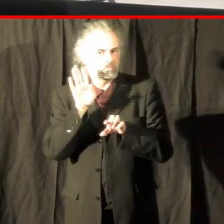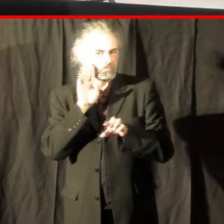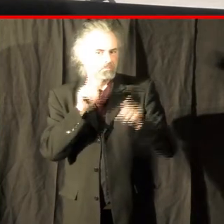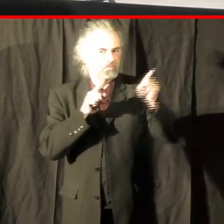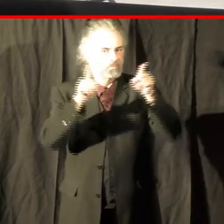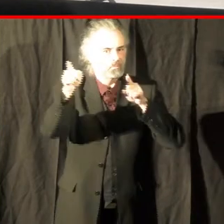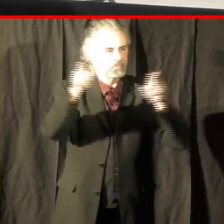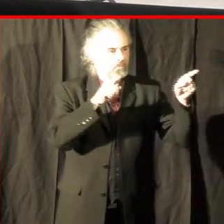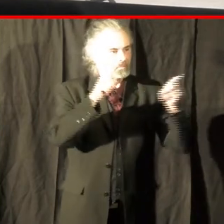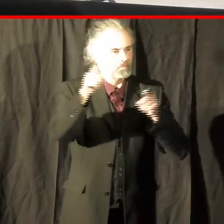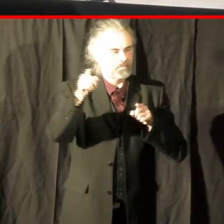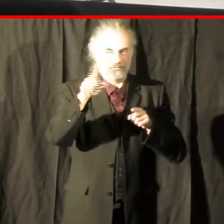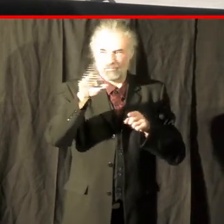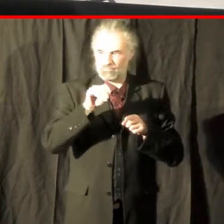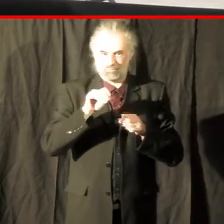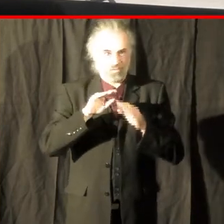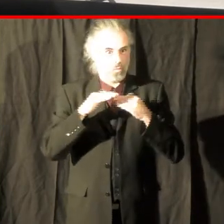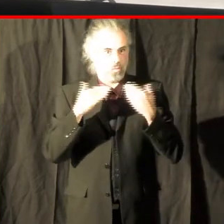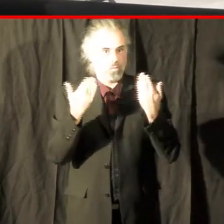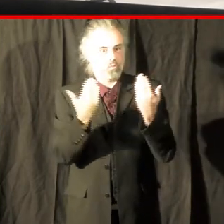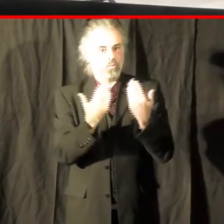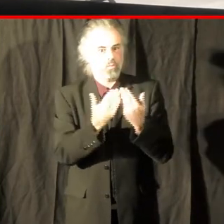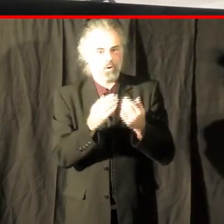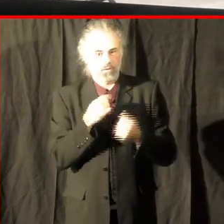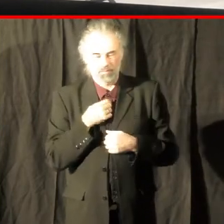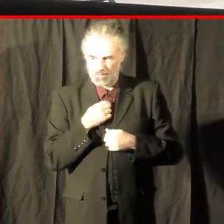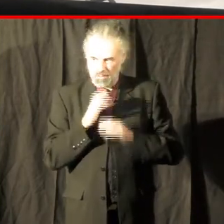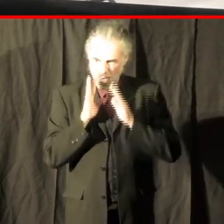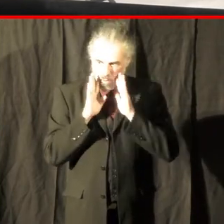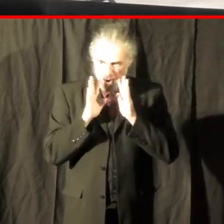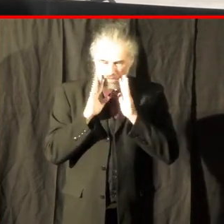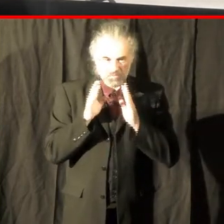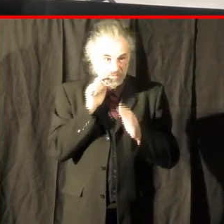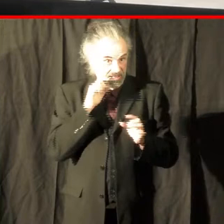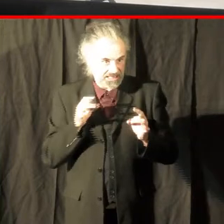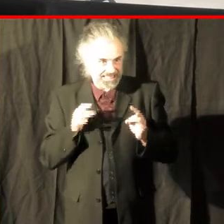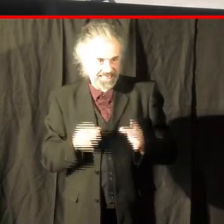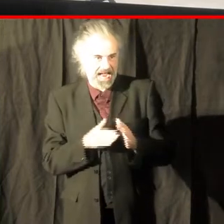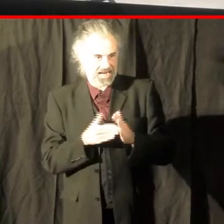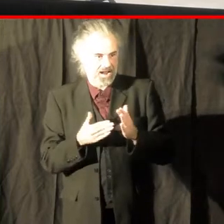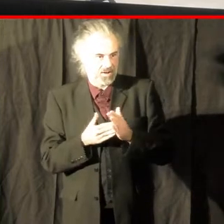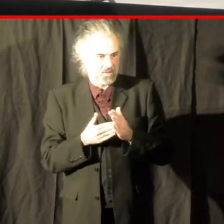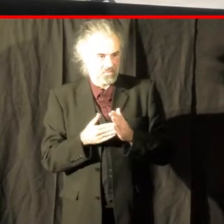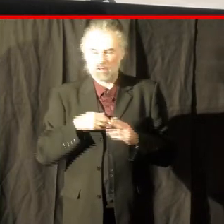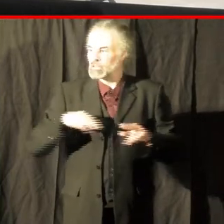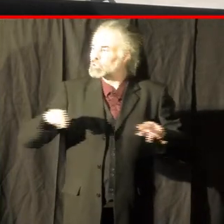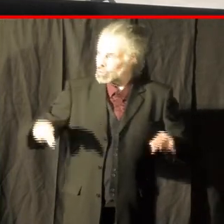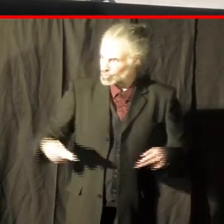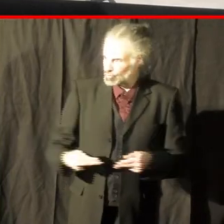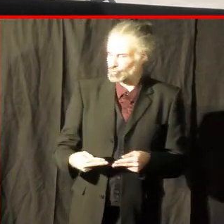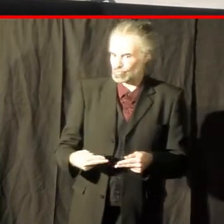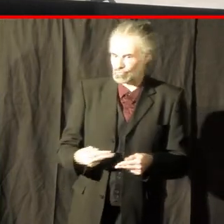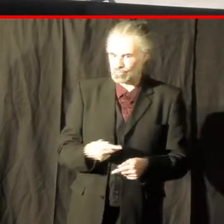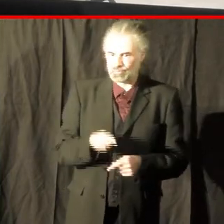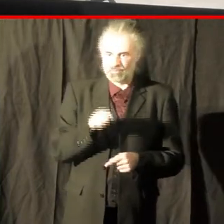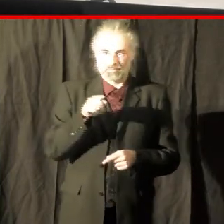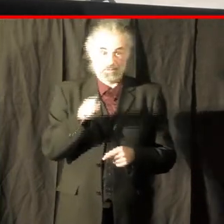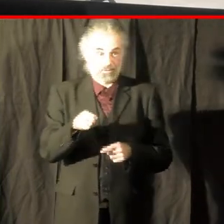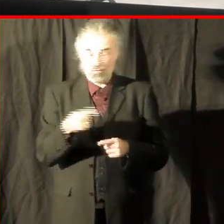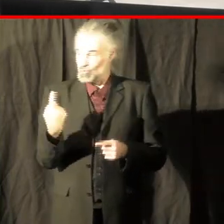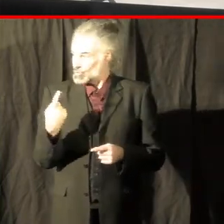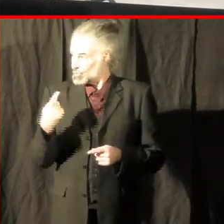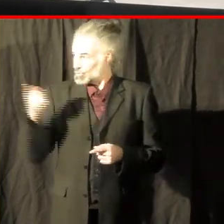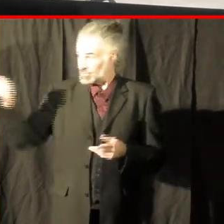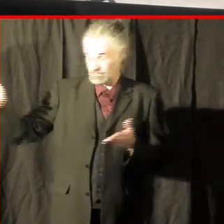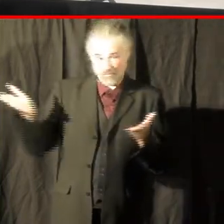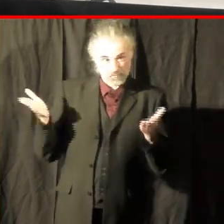So that's fantastic. Thank you, Paul. Let's begin. Let's start. So let me introduce you to our cast.